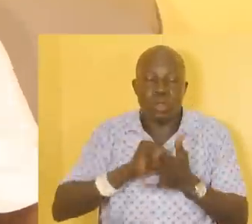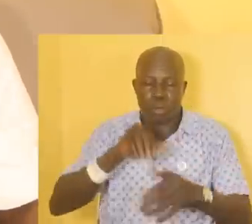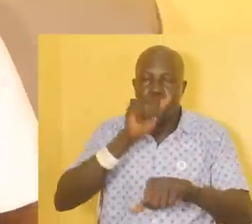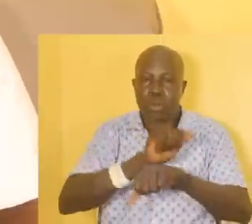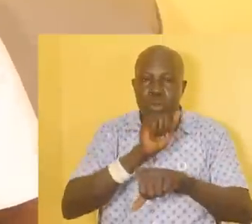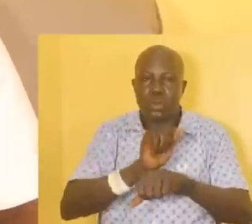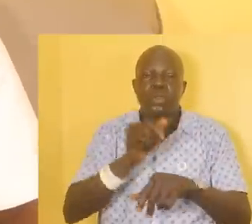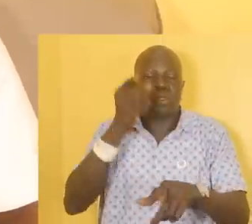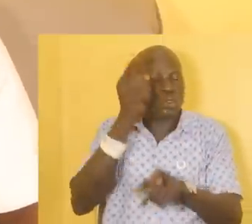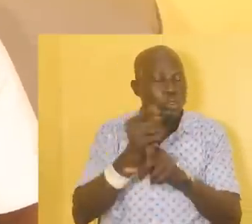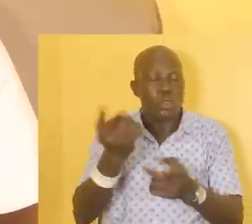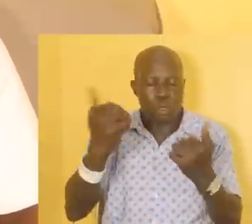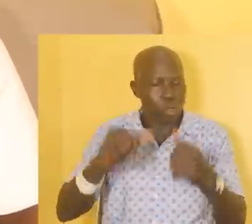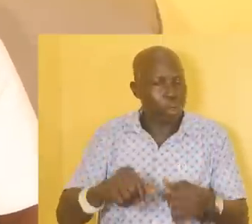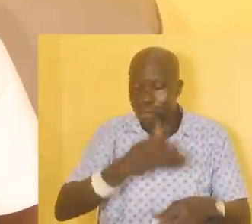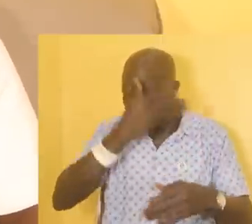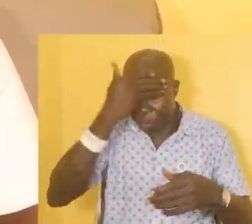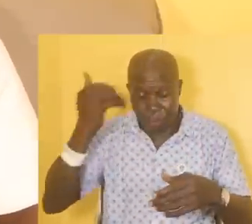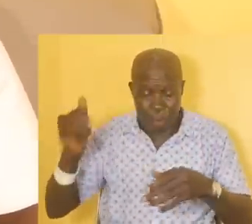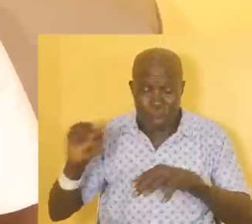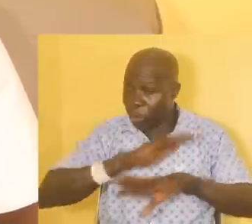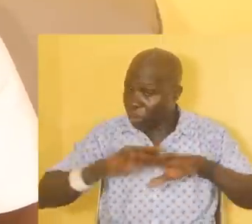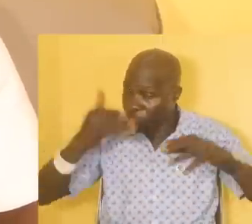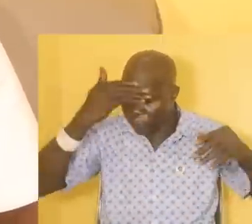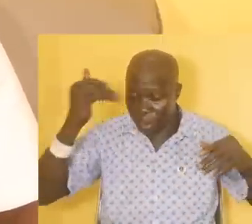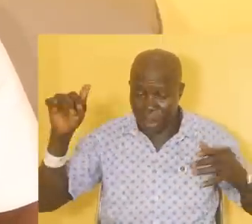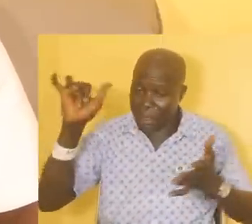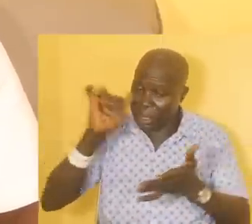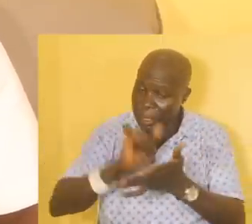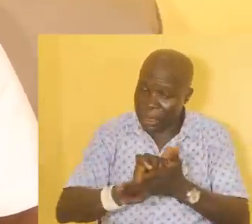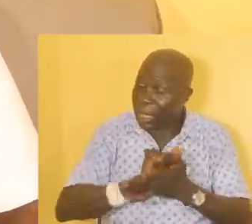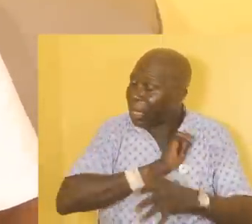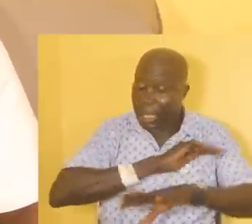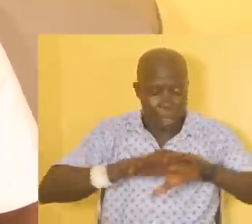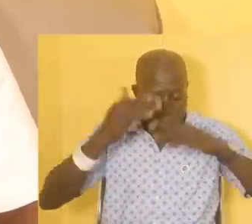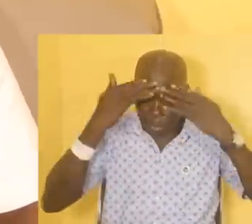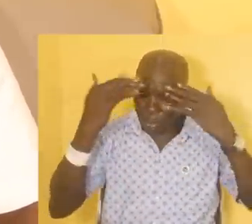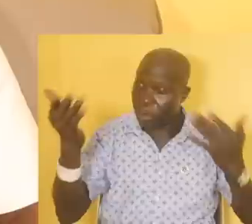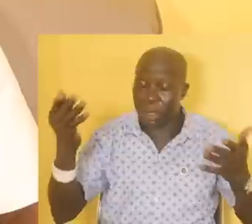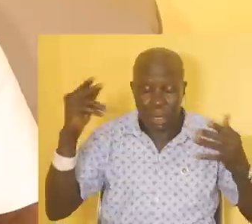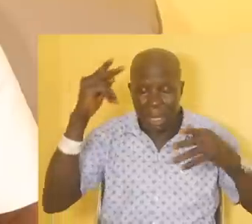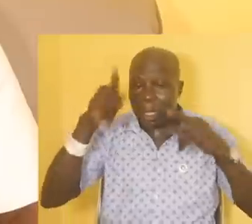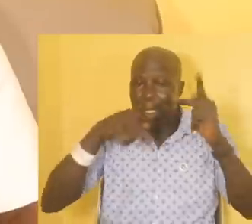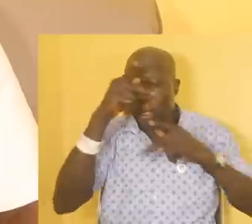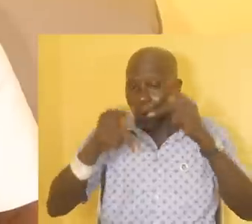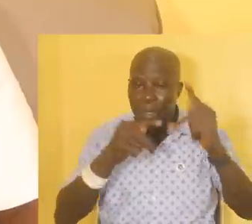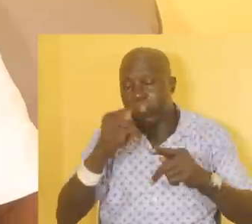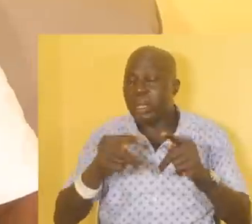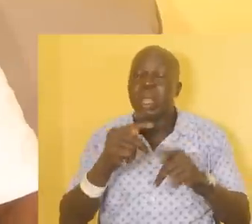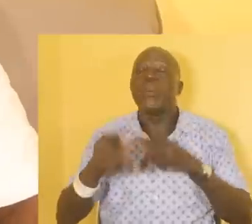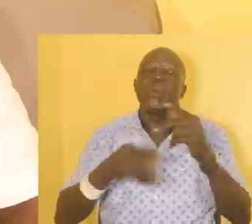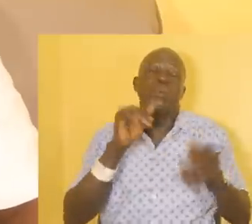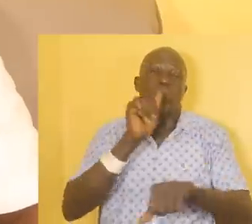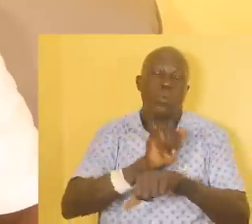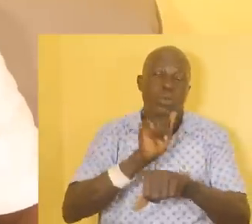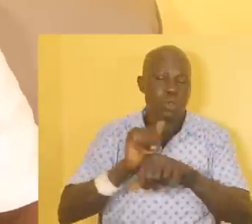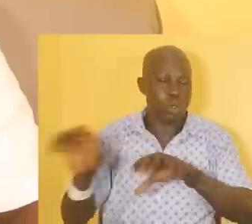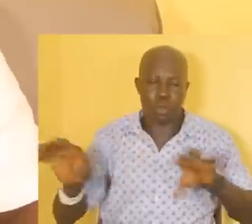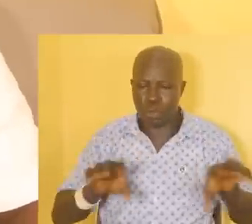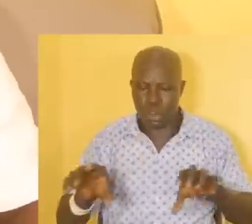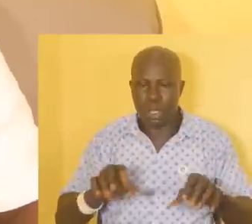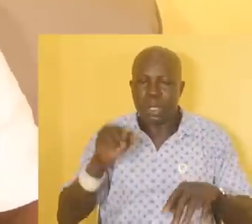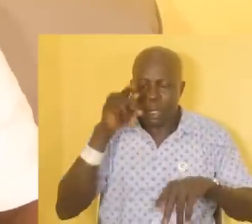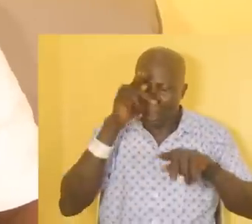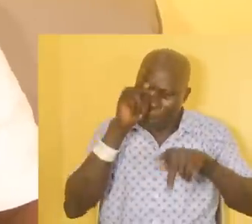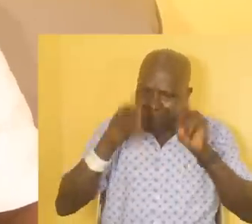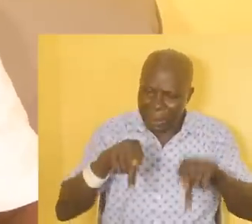soon come. Don't forget that. I don't know, no matter the job you may be. And you don't know why the